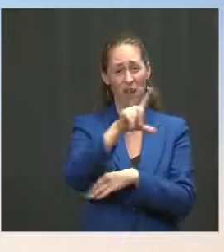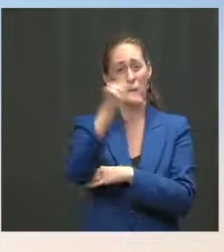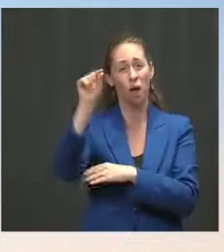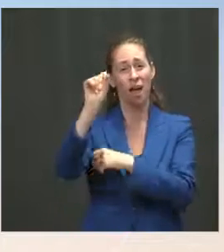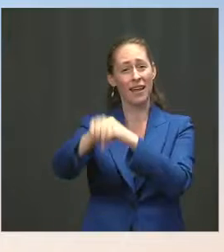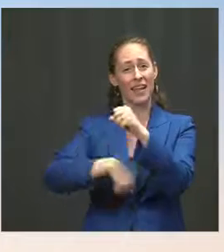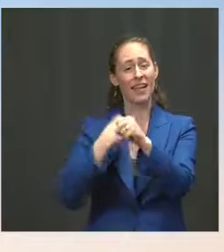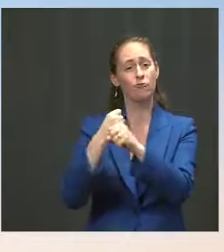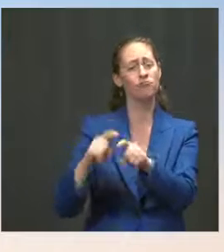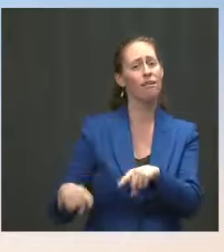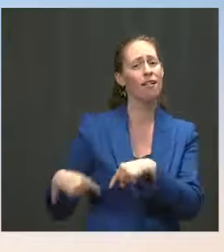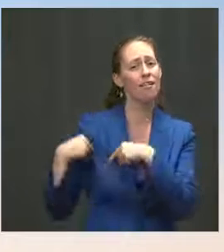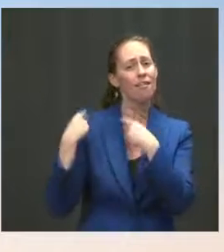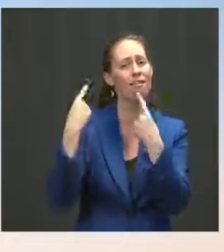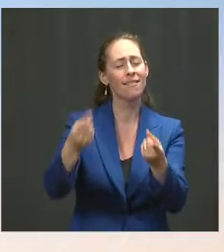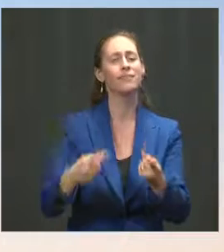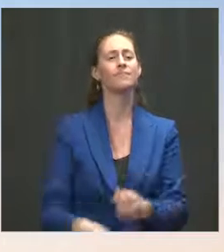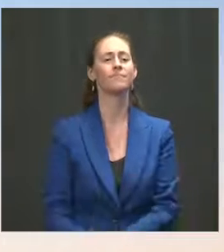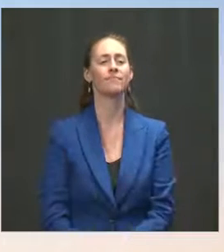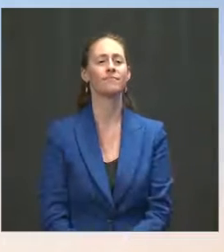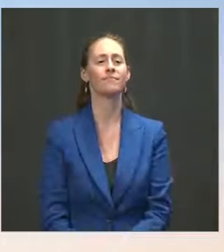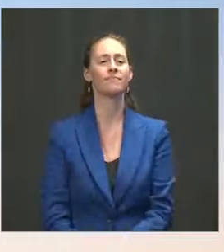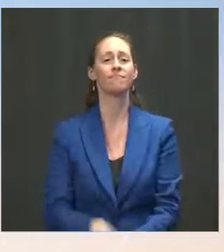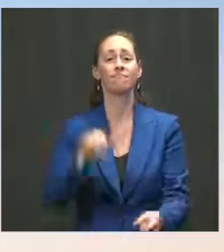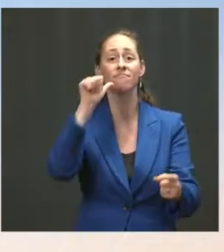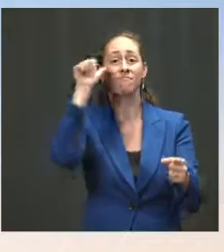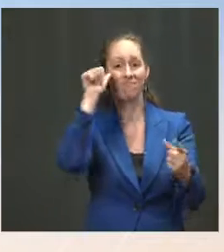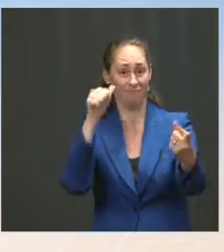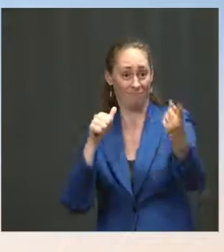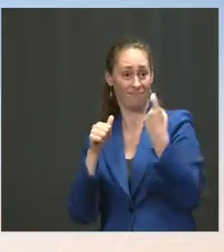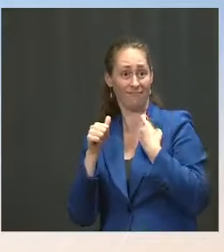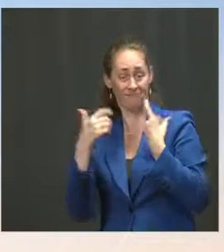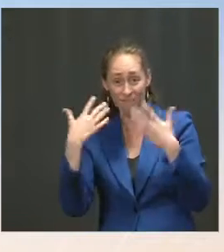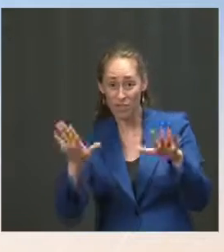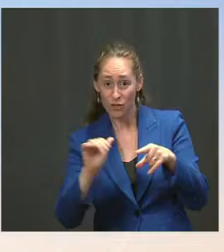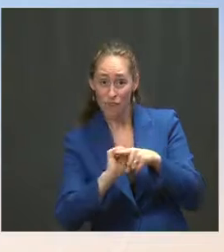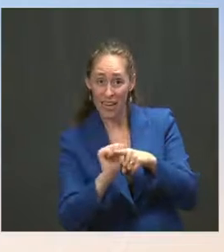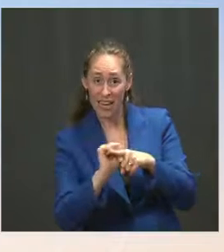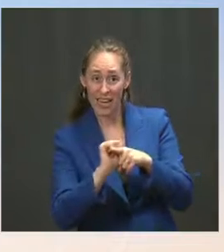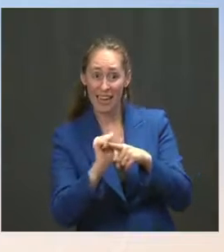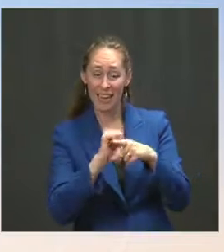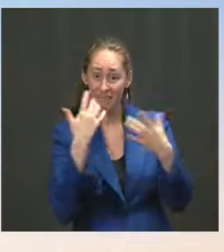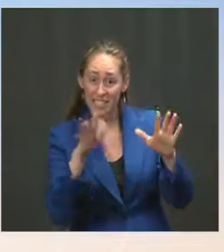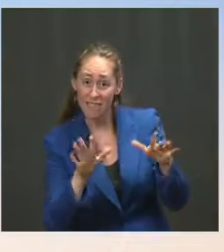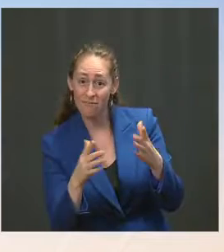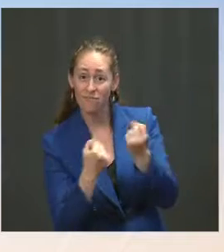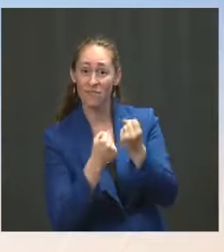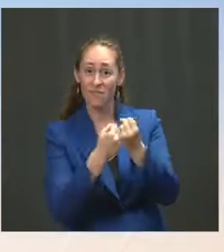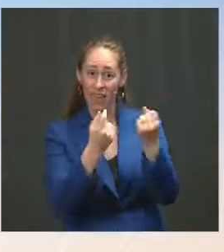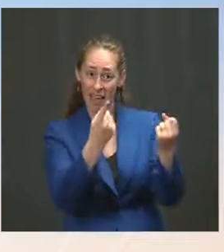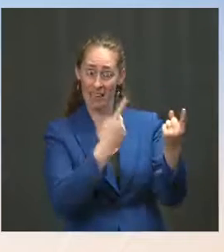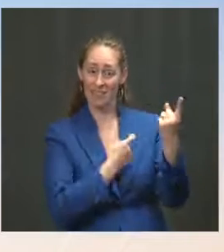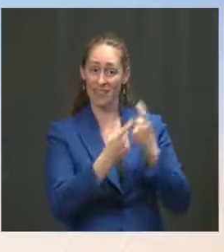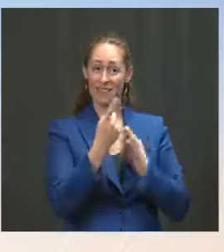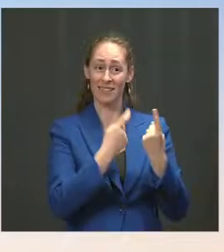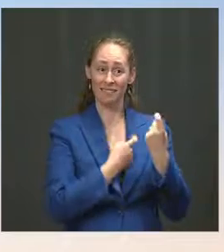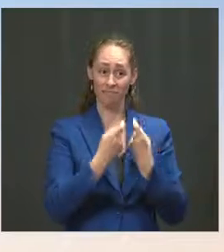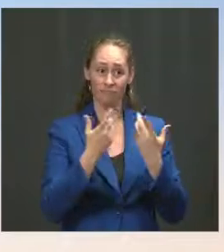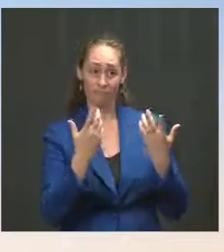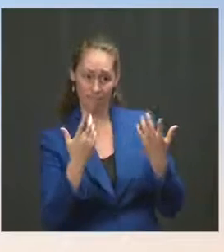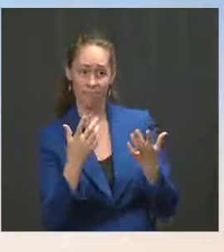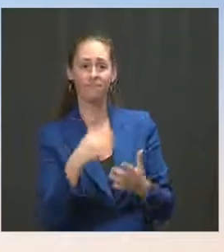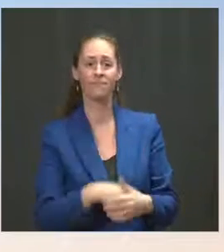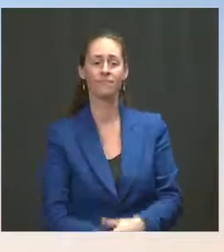the train, advise, and assist approach that we have been implementing and the range of assistance we've provided was done in coordination with military